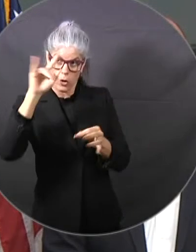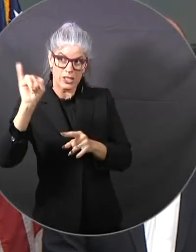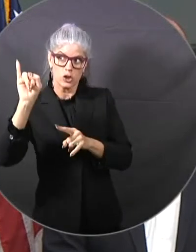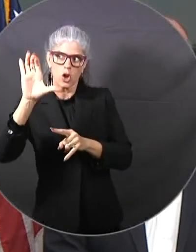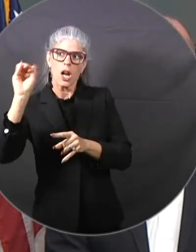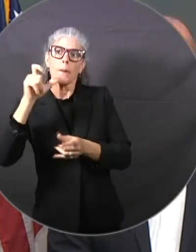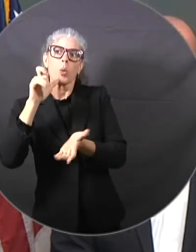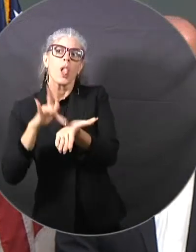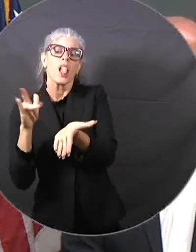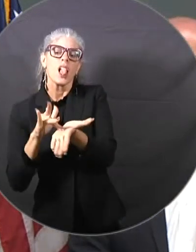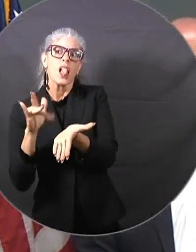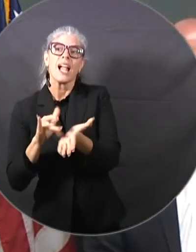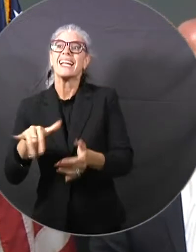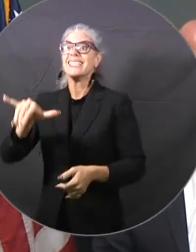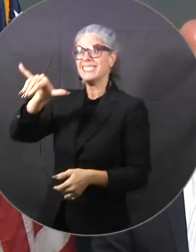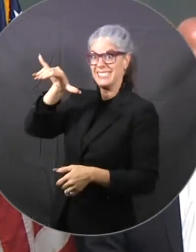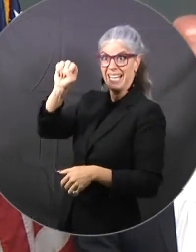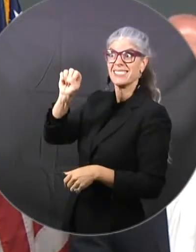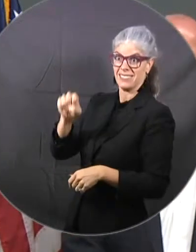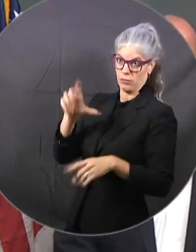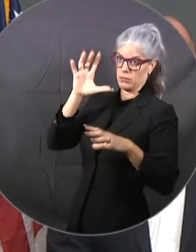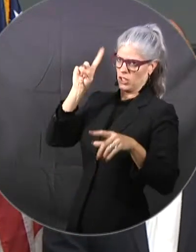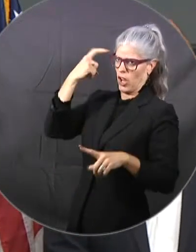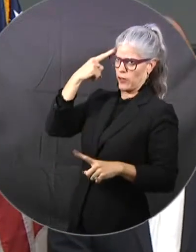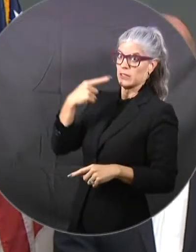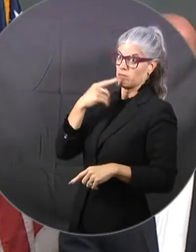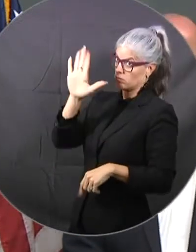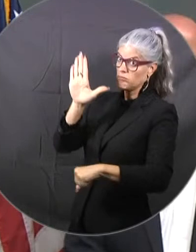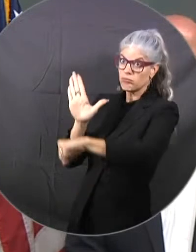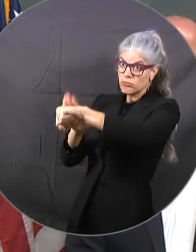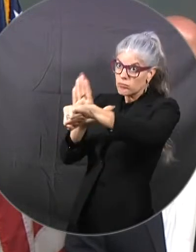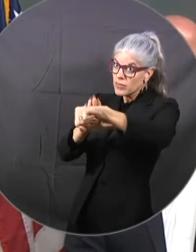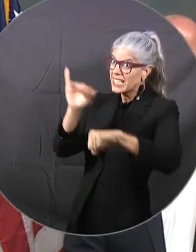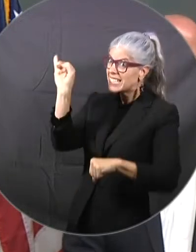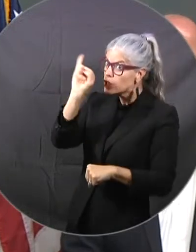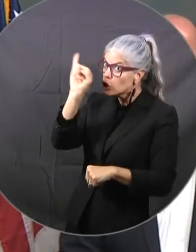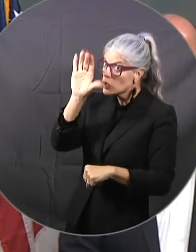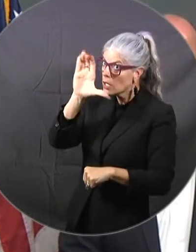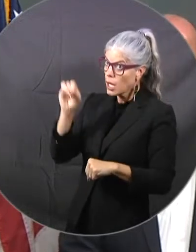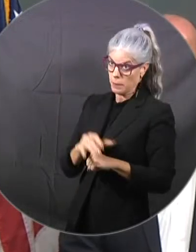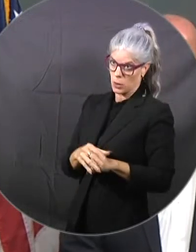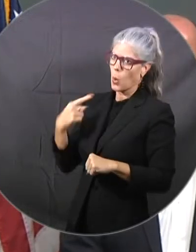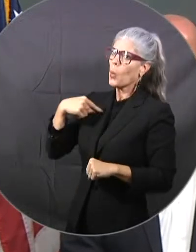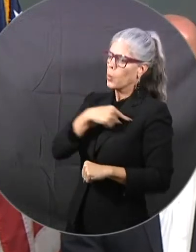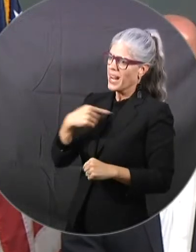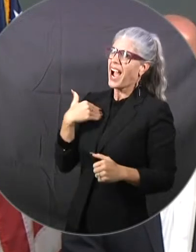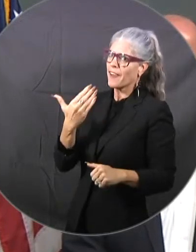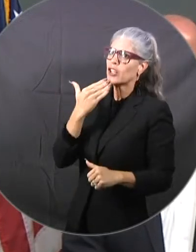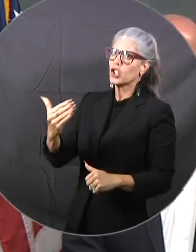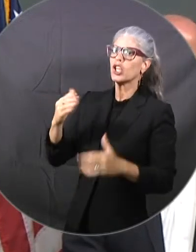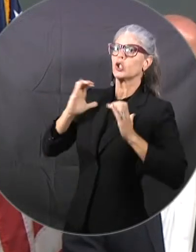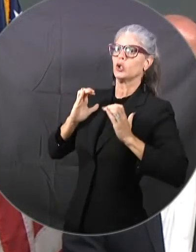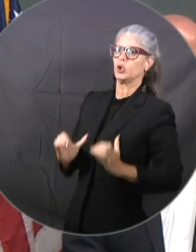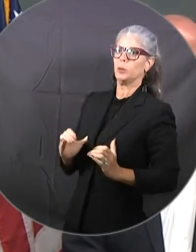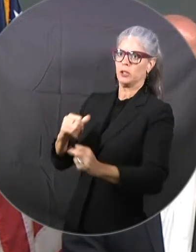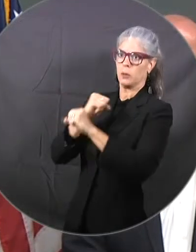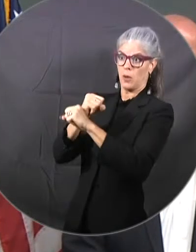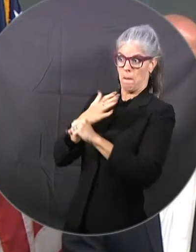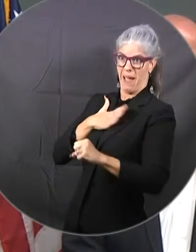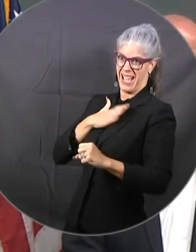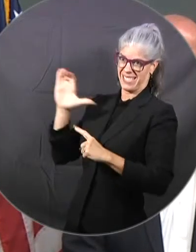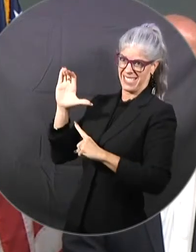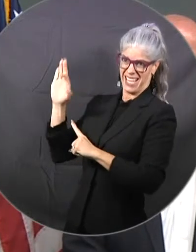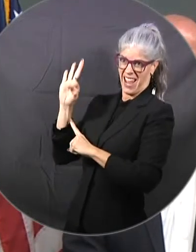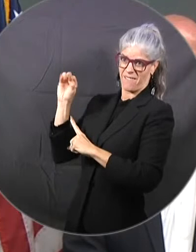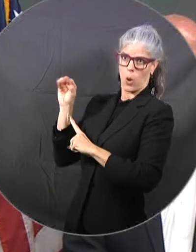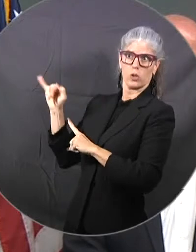legislative session. And I know I'm going to be with the CFO tomorrow, Jimmy Petronas, and it's going to be something that he's going to be paying very close attention to. So we